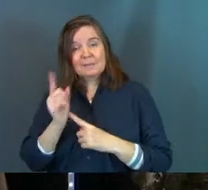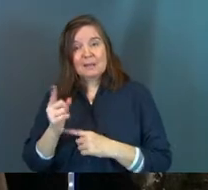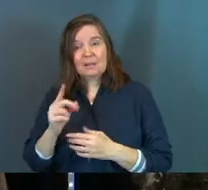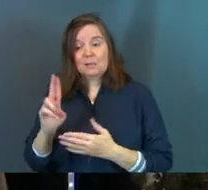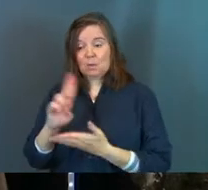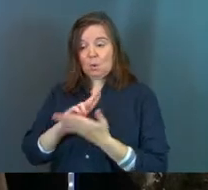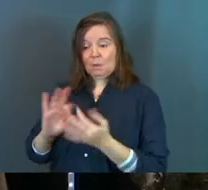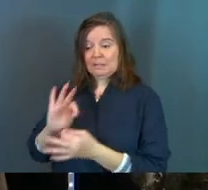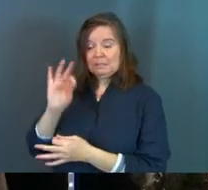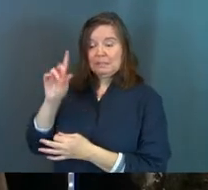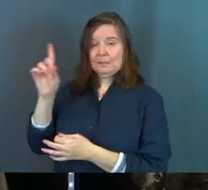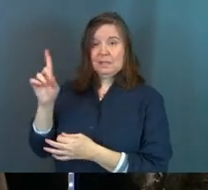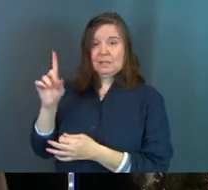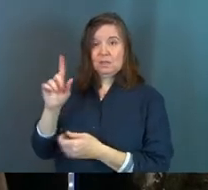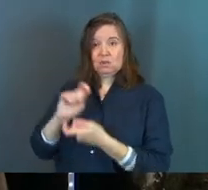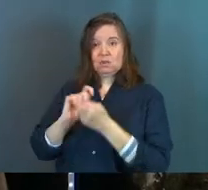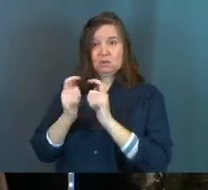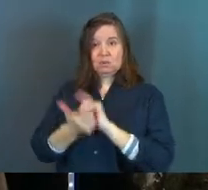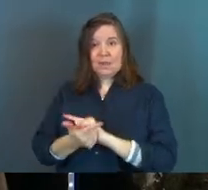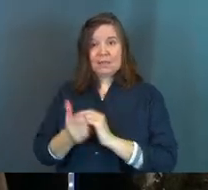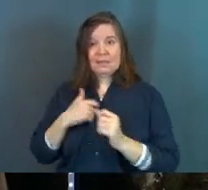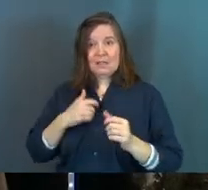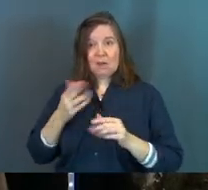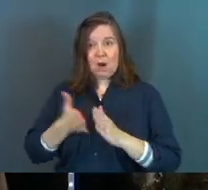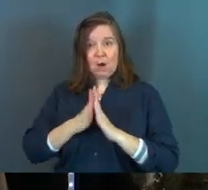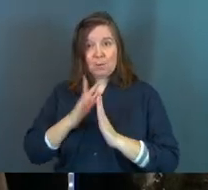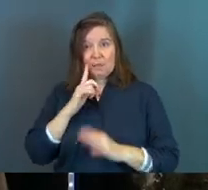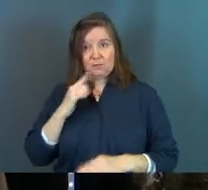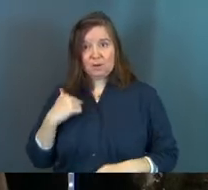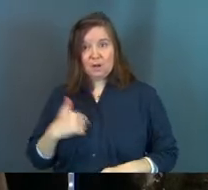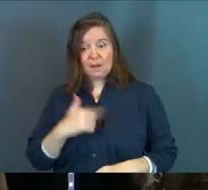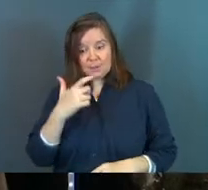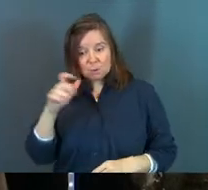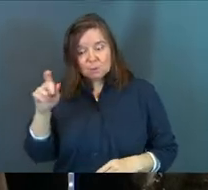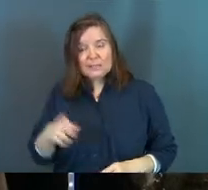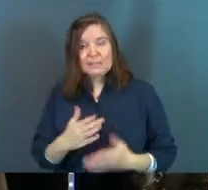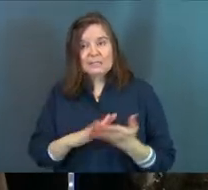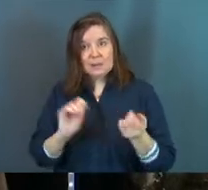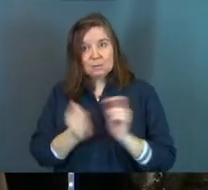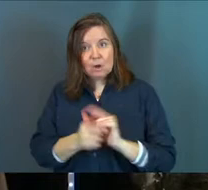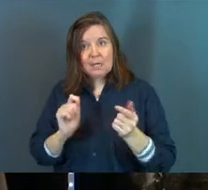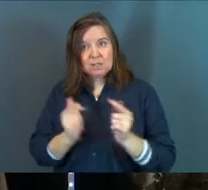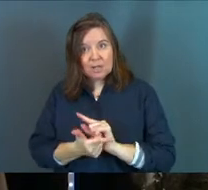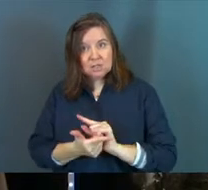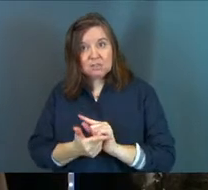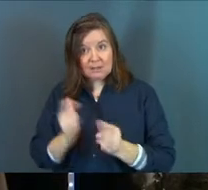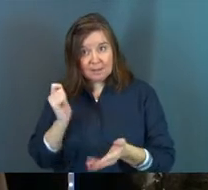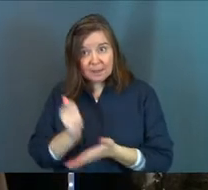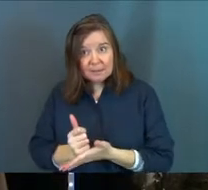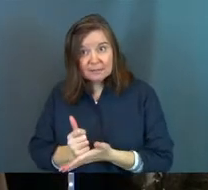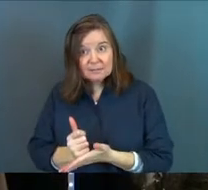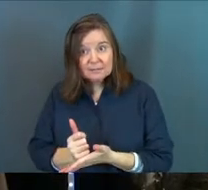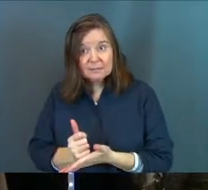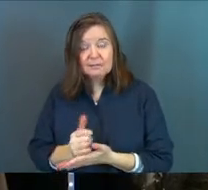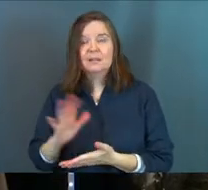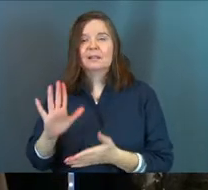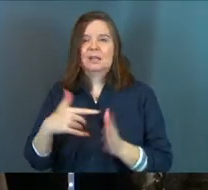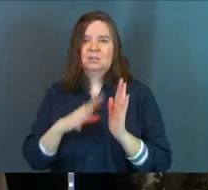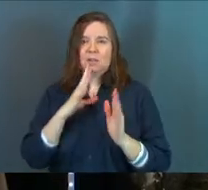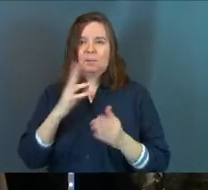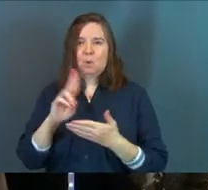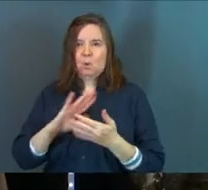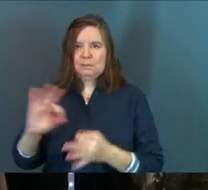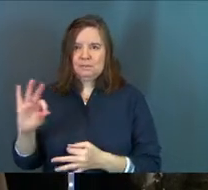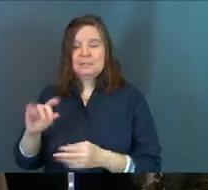that the Holy Spirit translates our prayers for us because we need some translation. Amen? Let's talk about